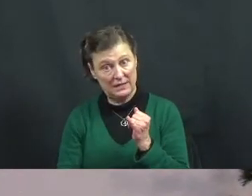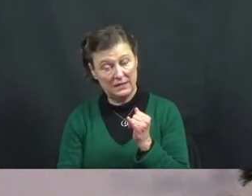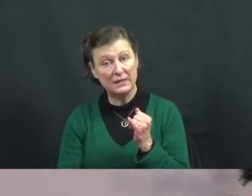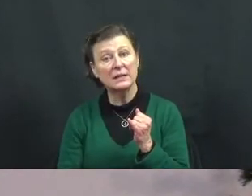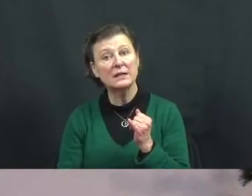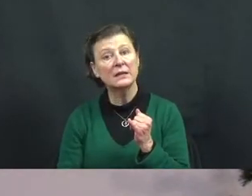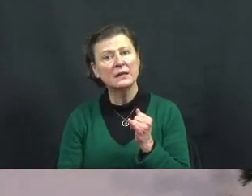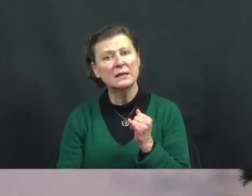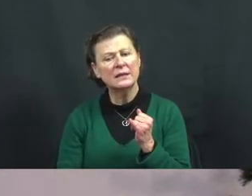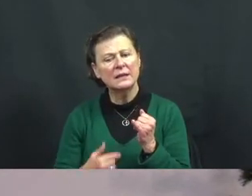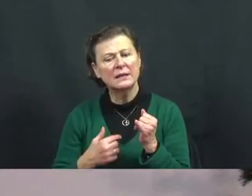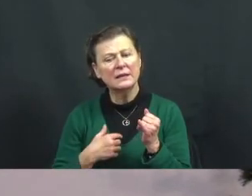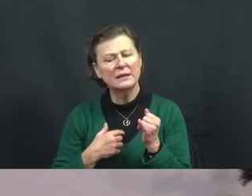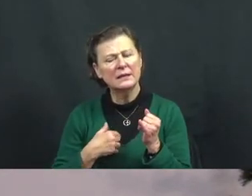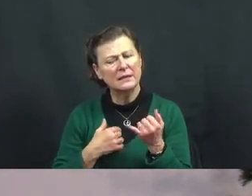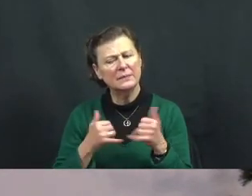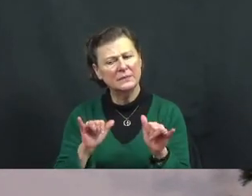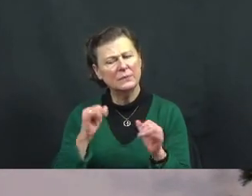I'm left wondering,